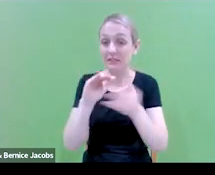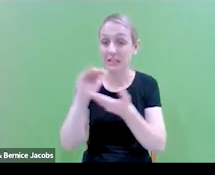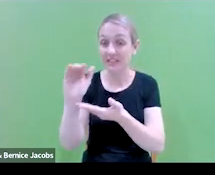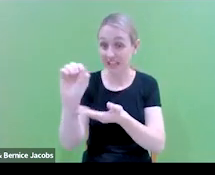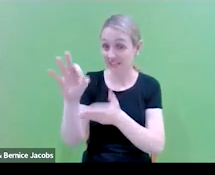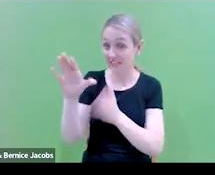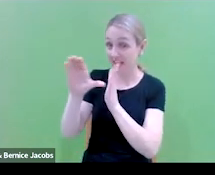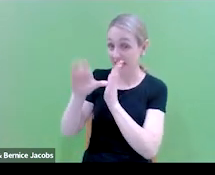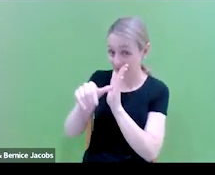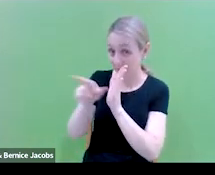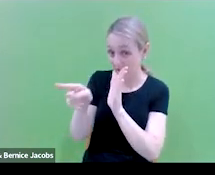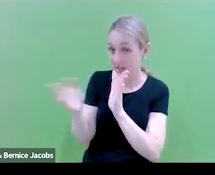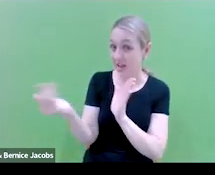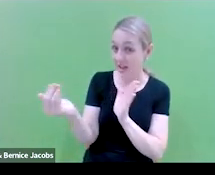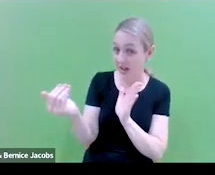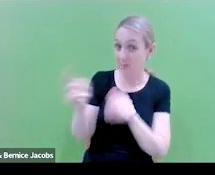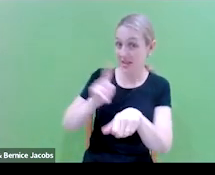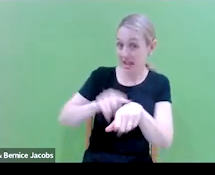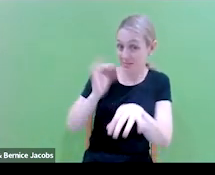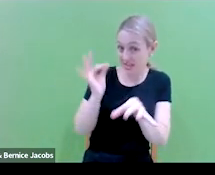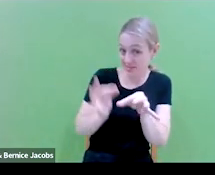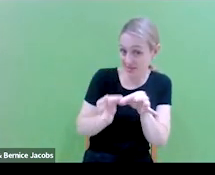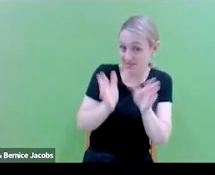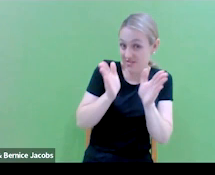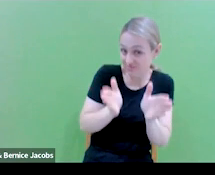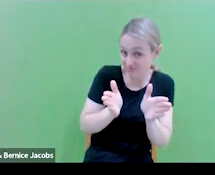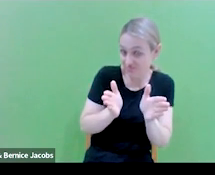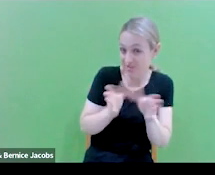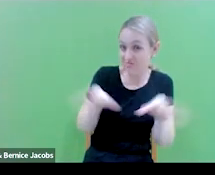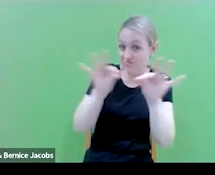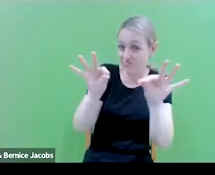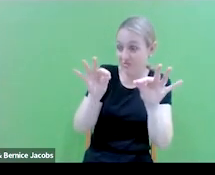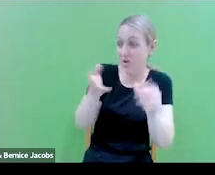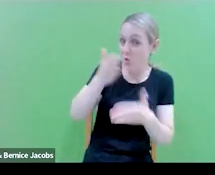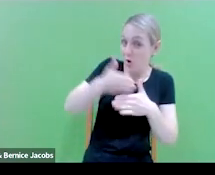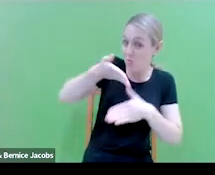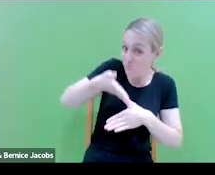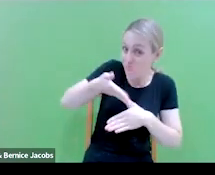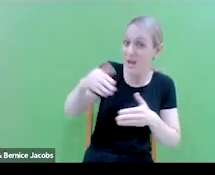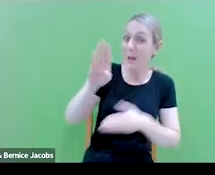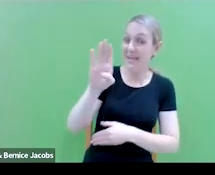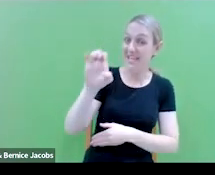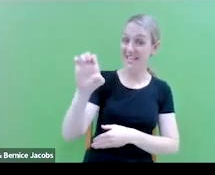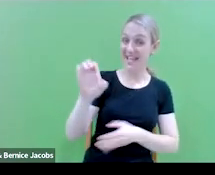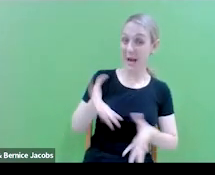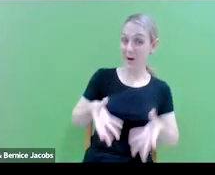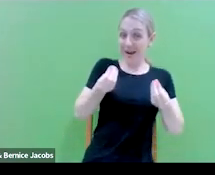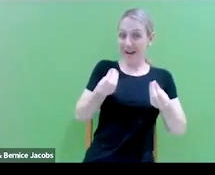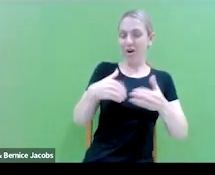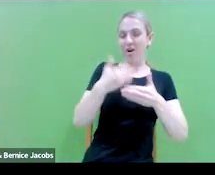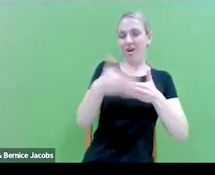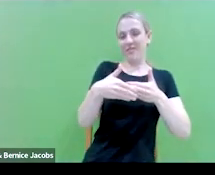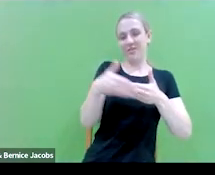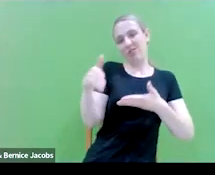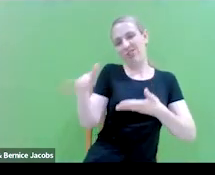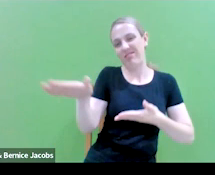to work for a certain period of time so they can count them as part of the BE system. And after that, they just move on to another, so like